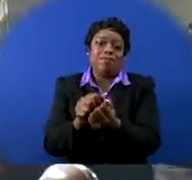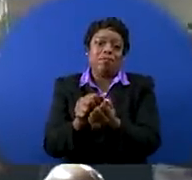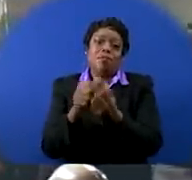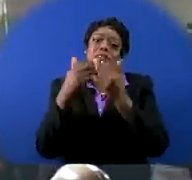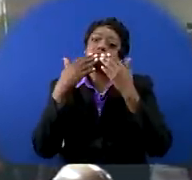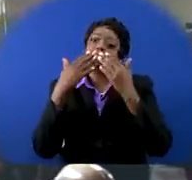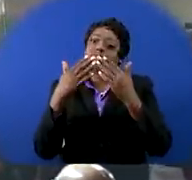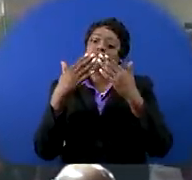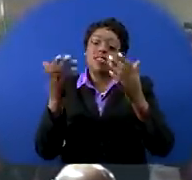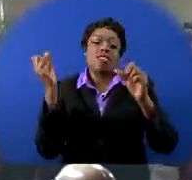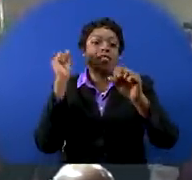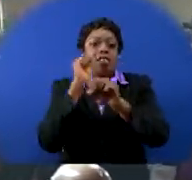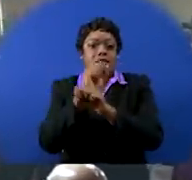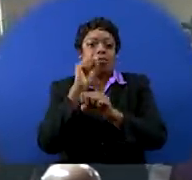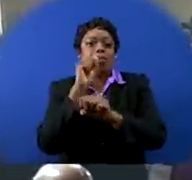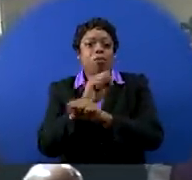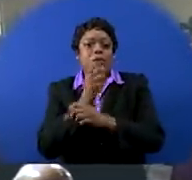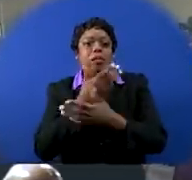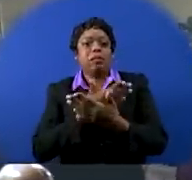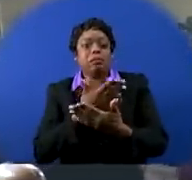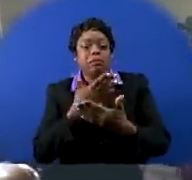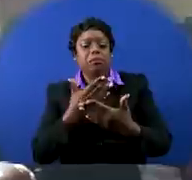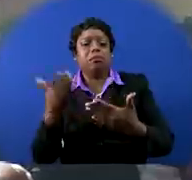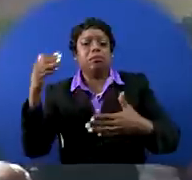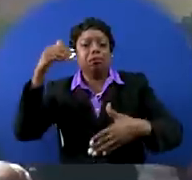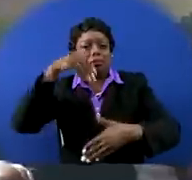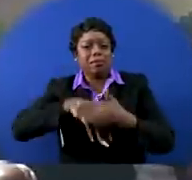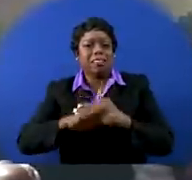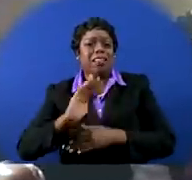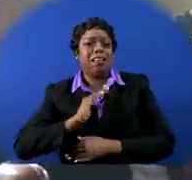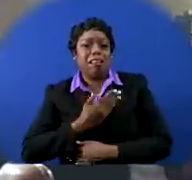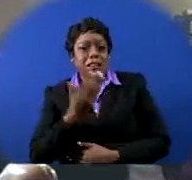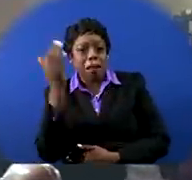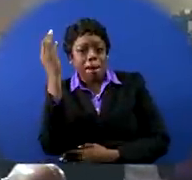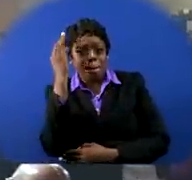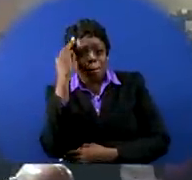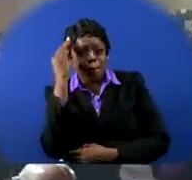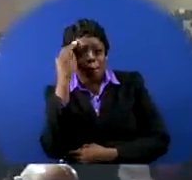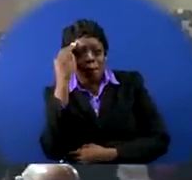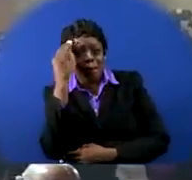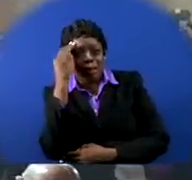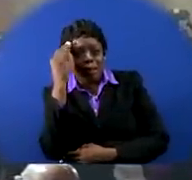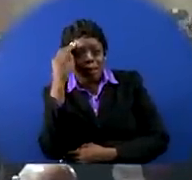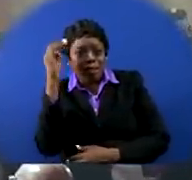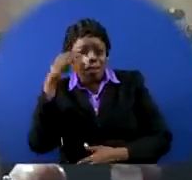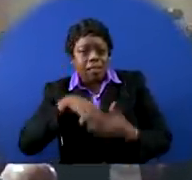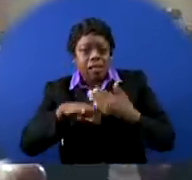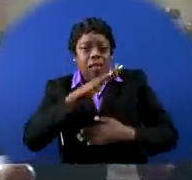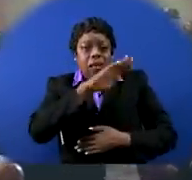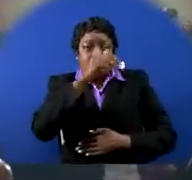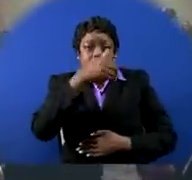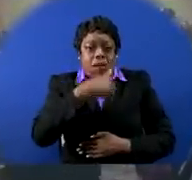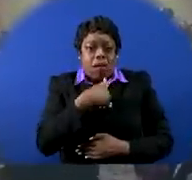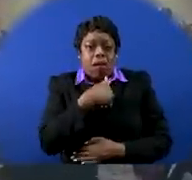Thank you for working things out in our minds, in our